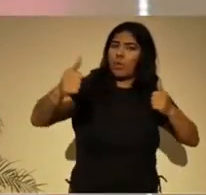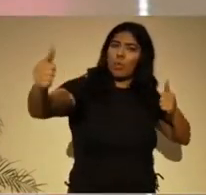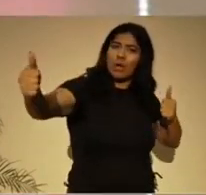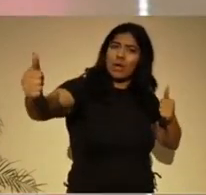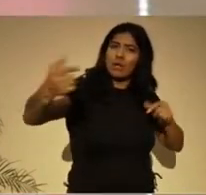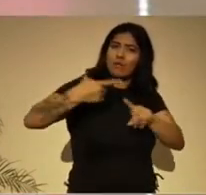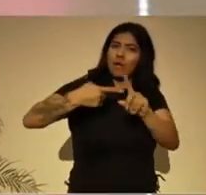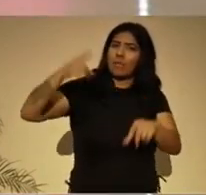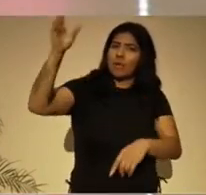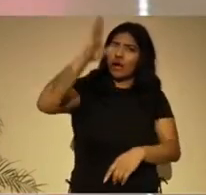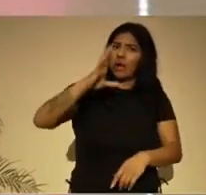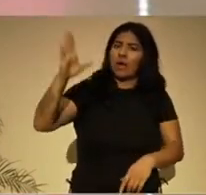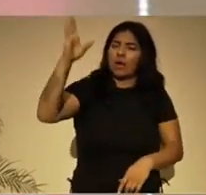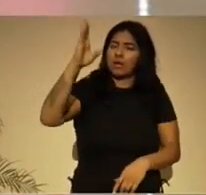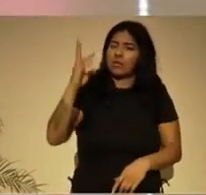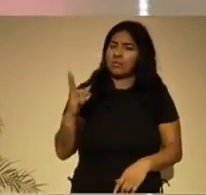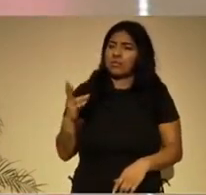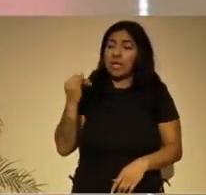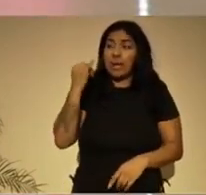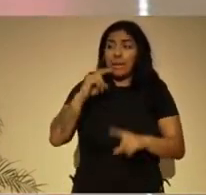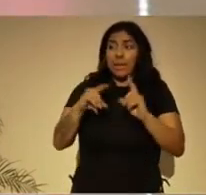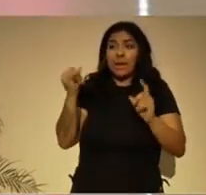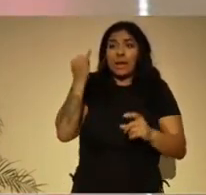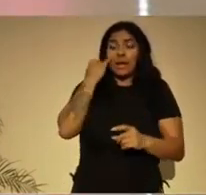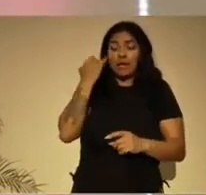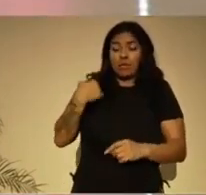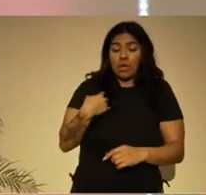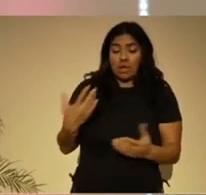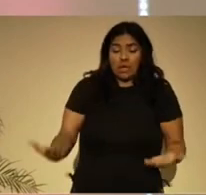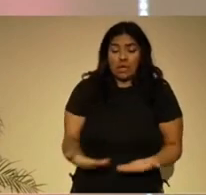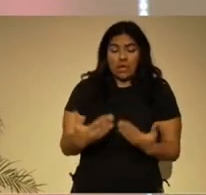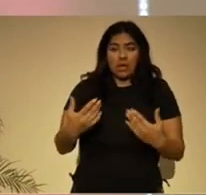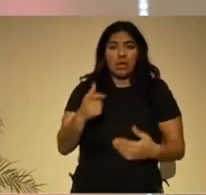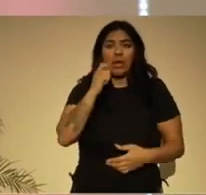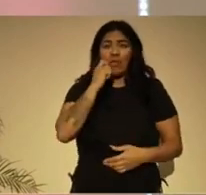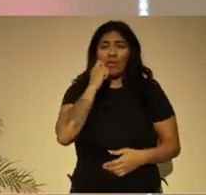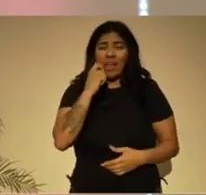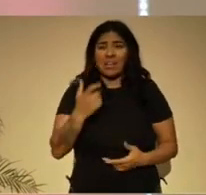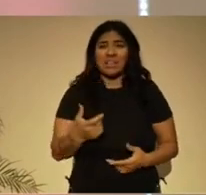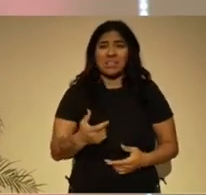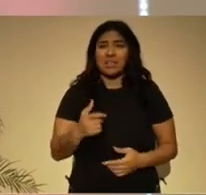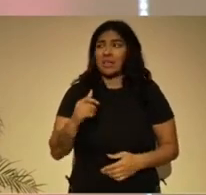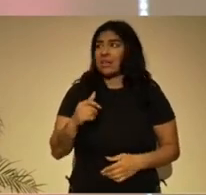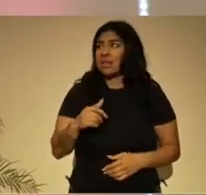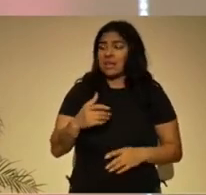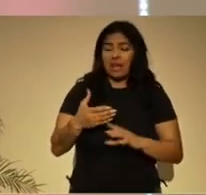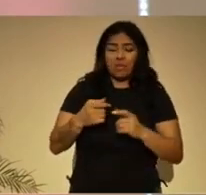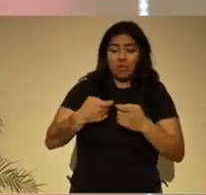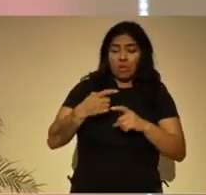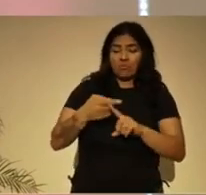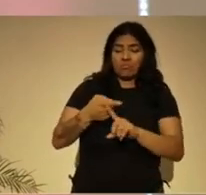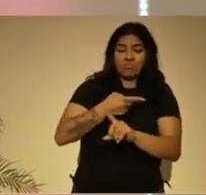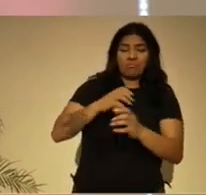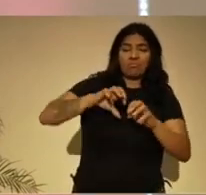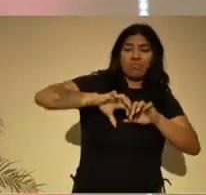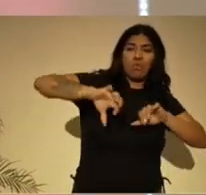separated from God. That if we are here in our body, in the flesh, that means that we're away from him.